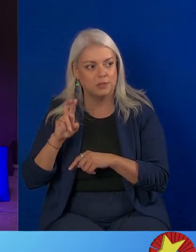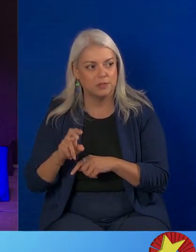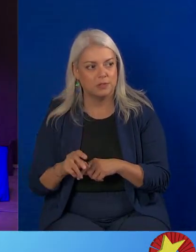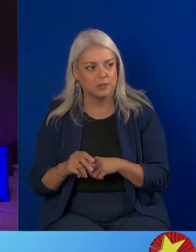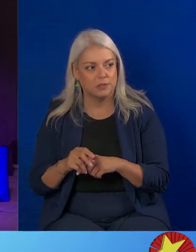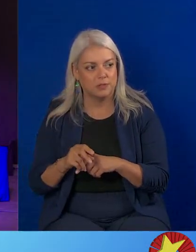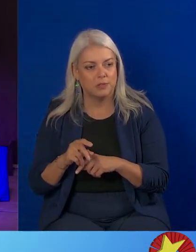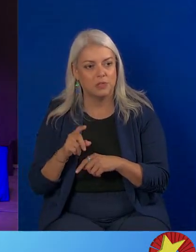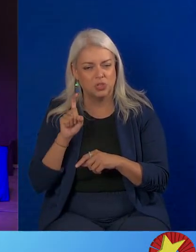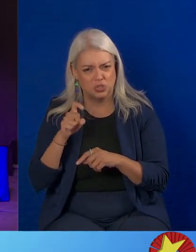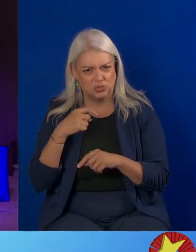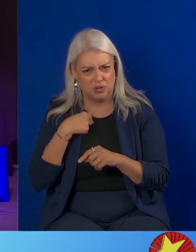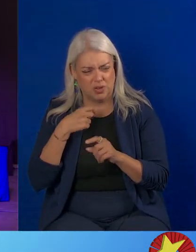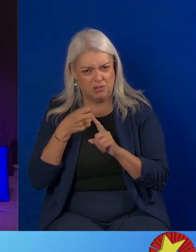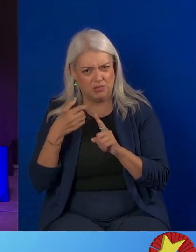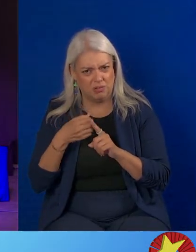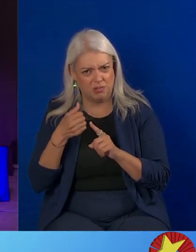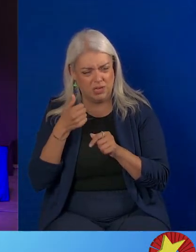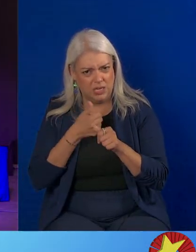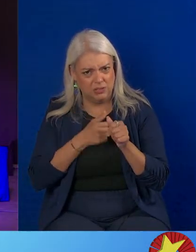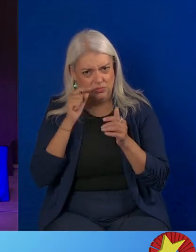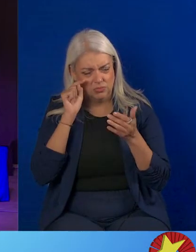Shall I go through one by one?